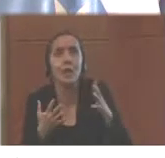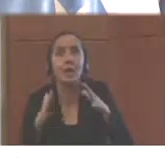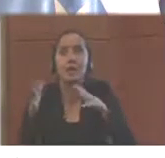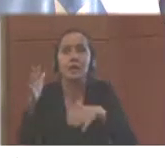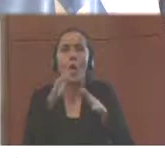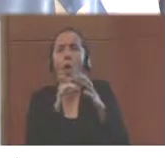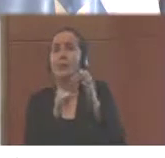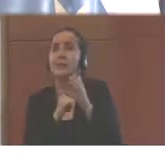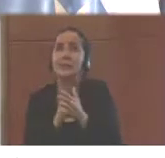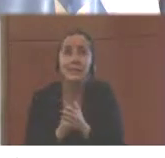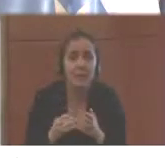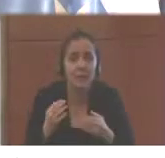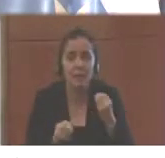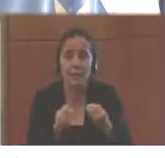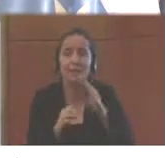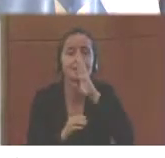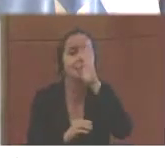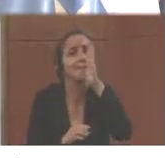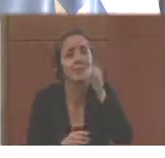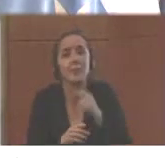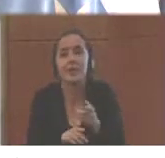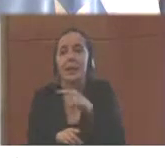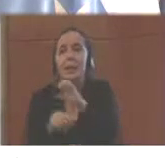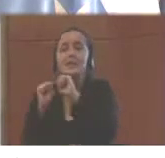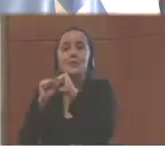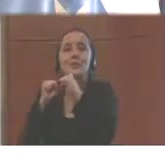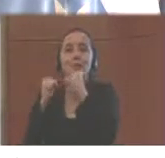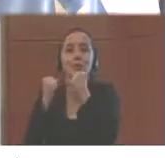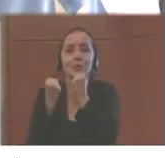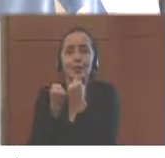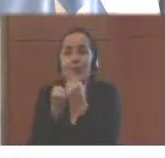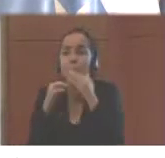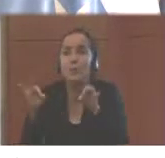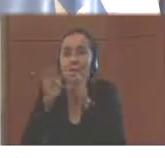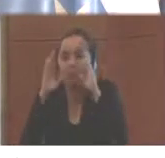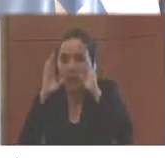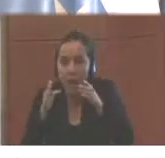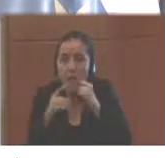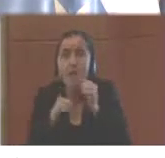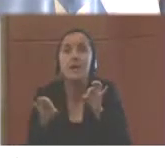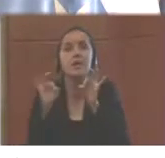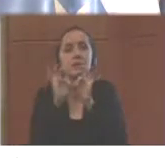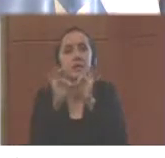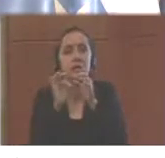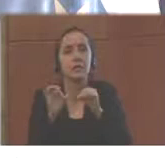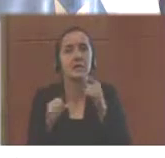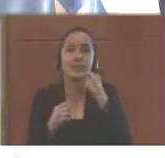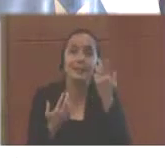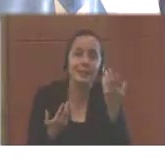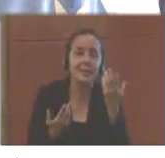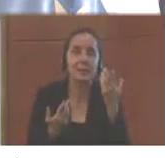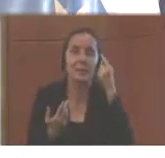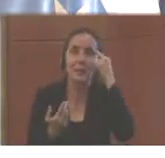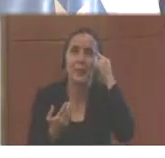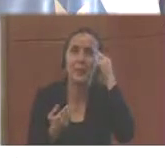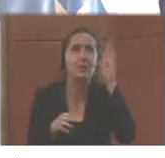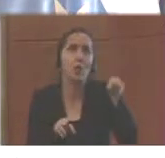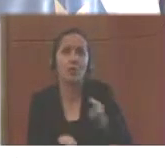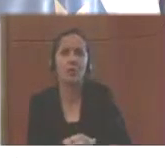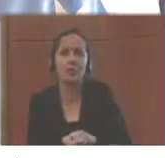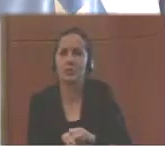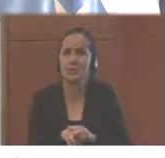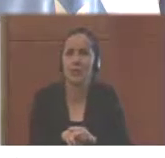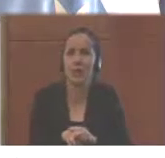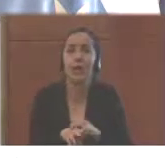as exposition to threats and vulnerability are always social constructions. with this perspective, if there is something that is